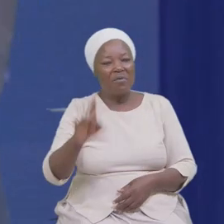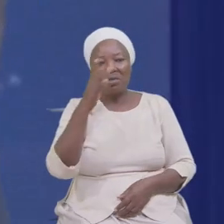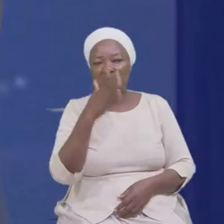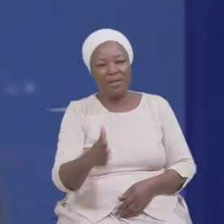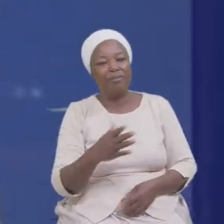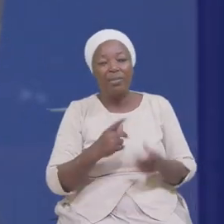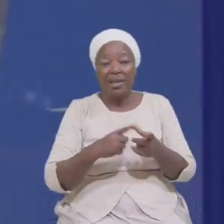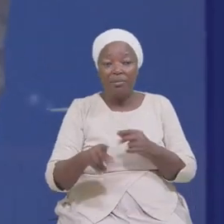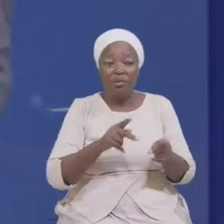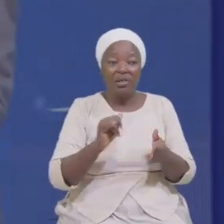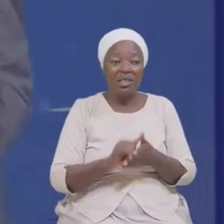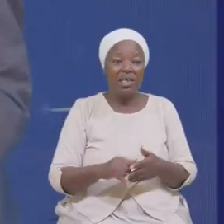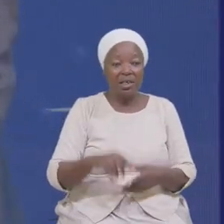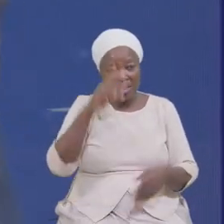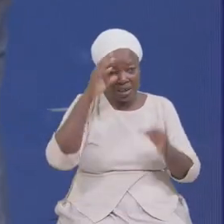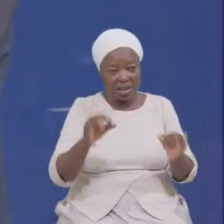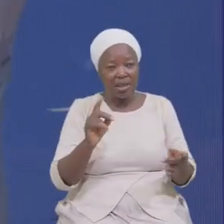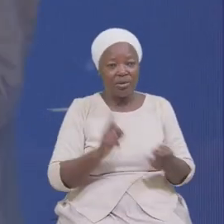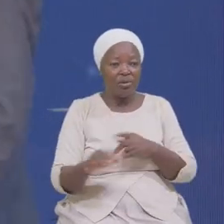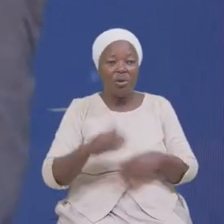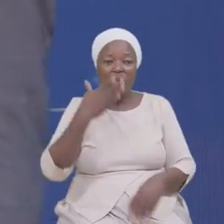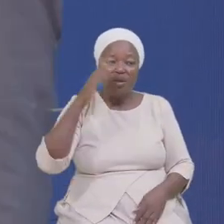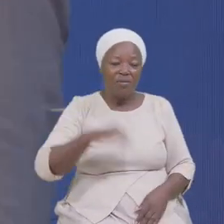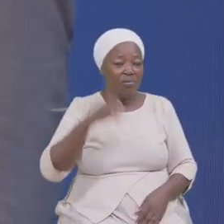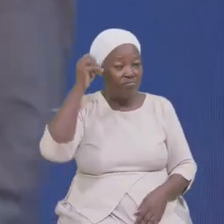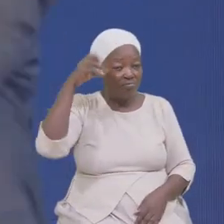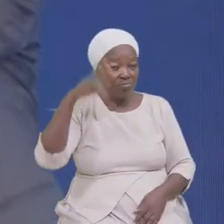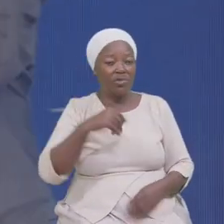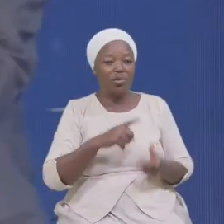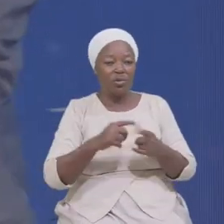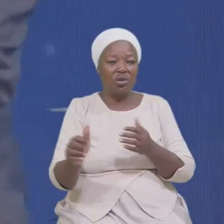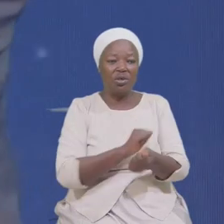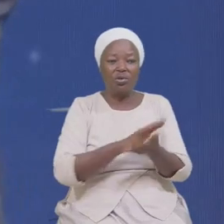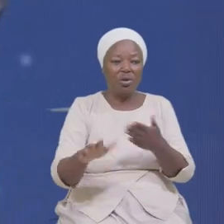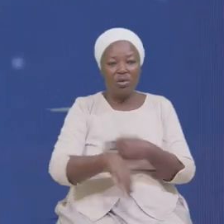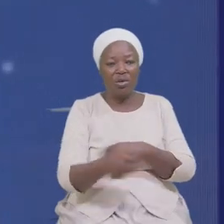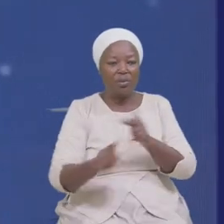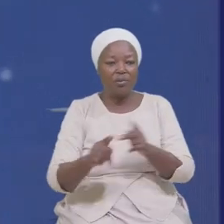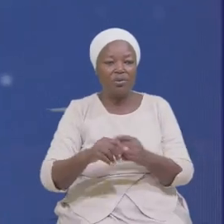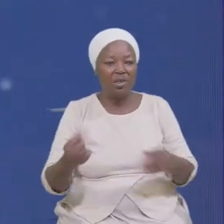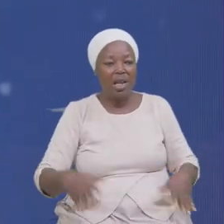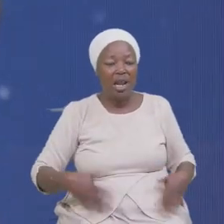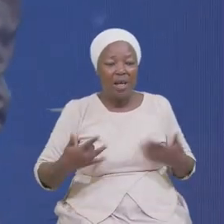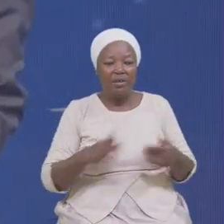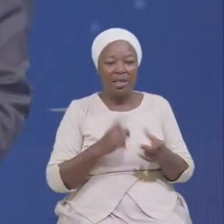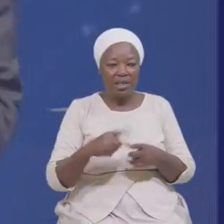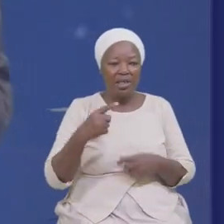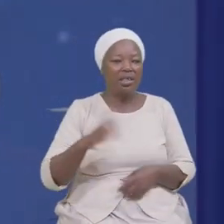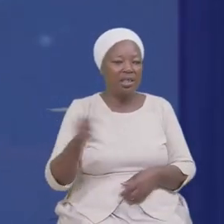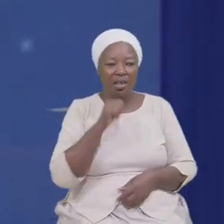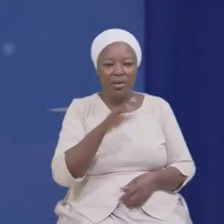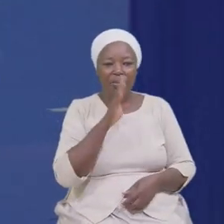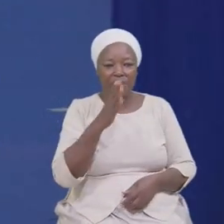people that use evil or magic or sorcery to destroy other people's lives, it says they shall not be